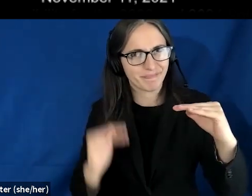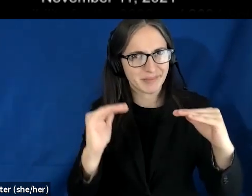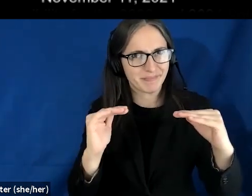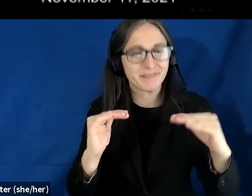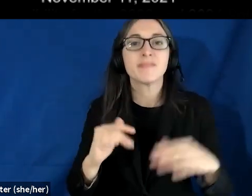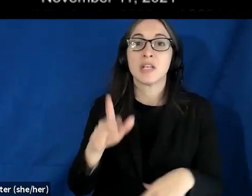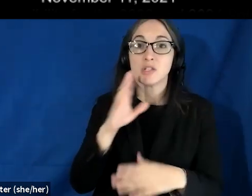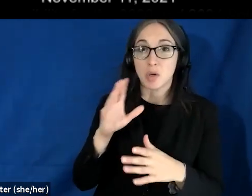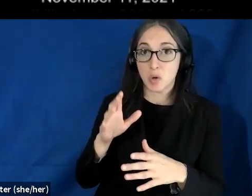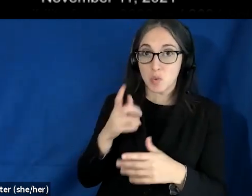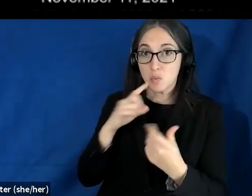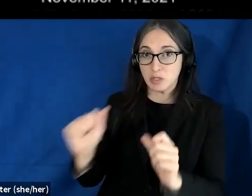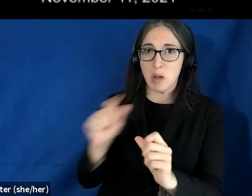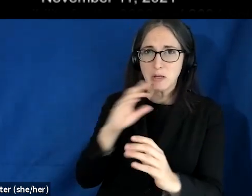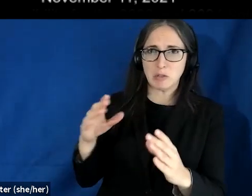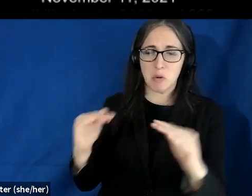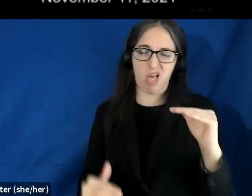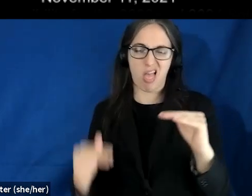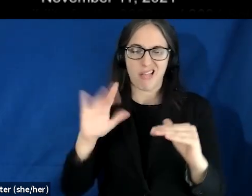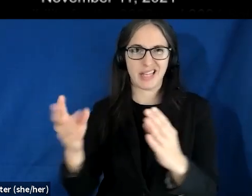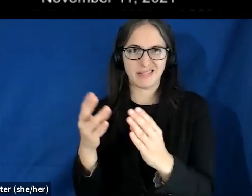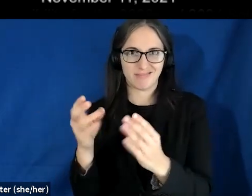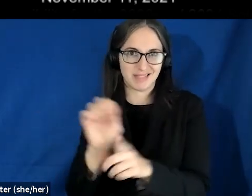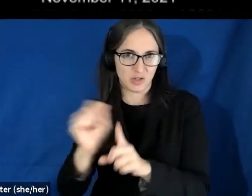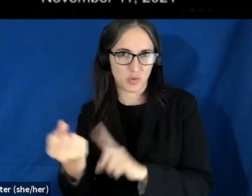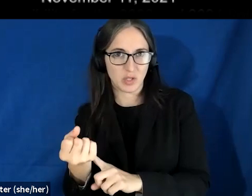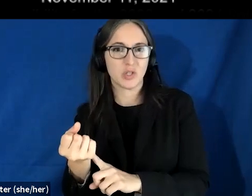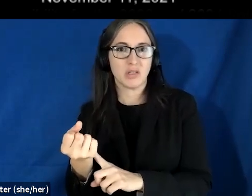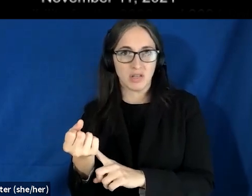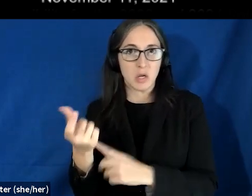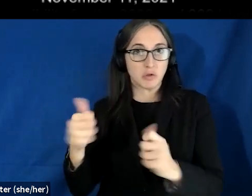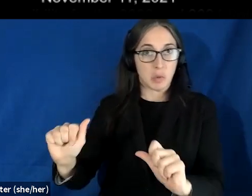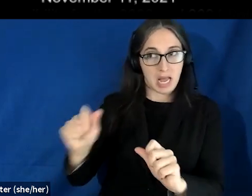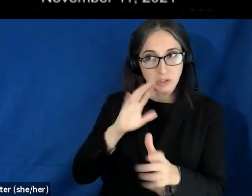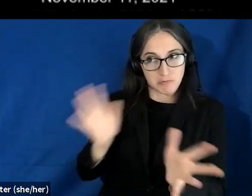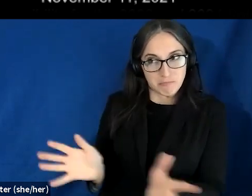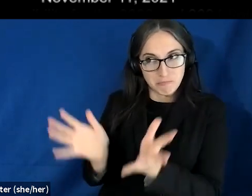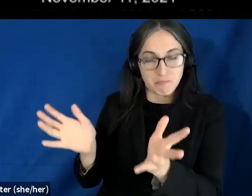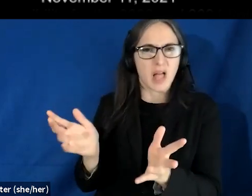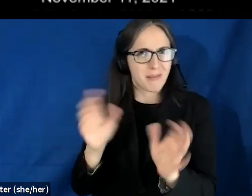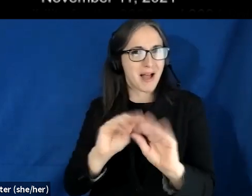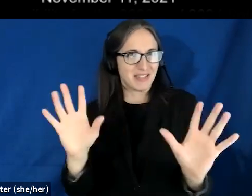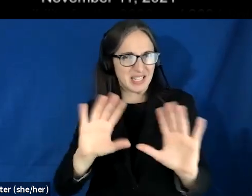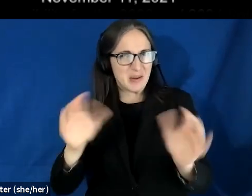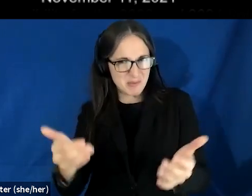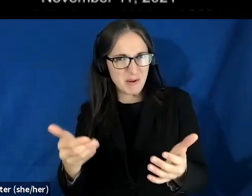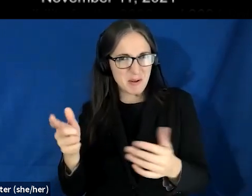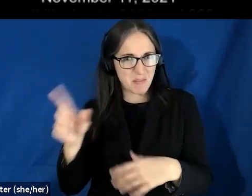carrots rather than sticks. And I'm sure everyone in this group is doing their share, but let's see if we can get more people